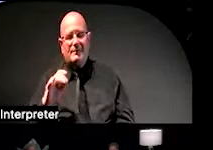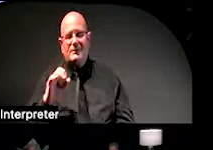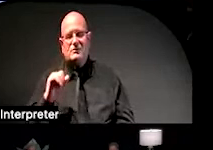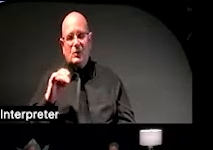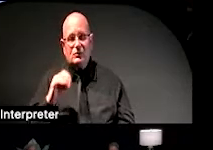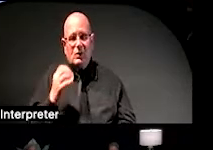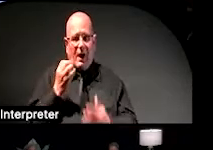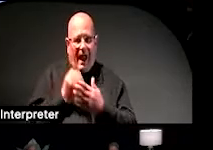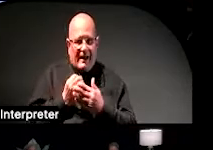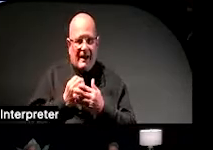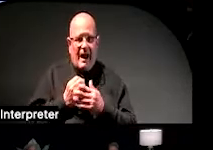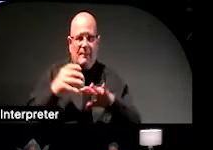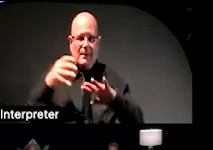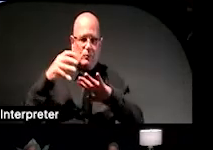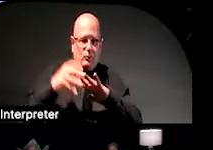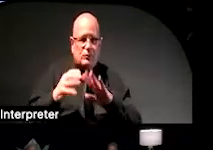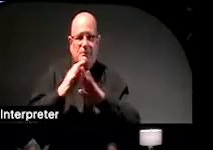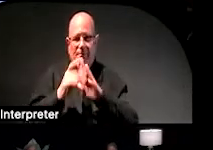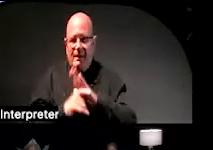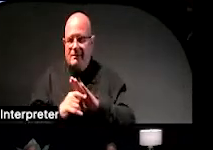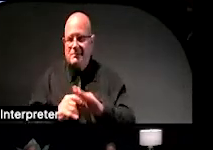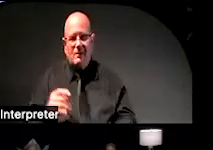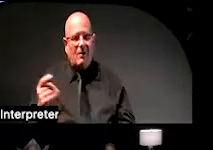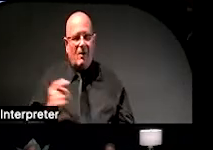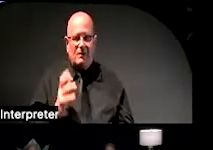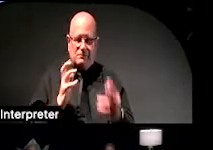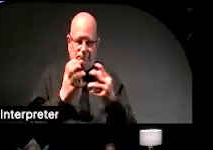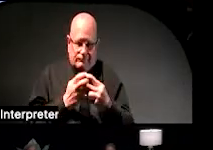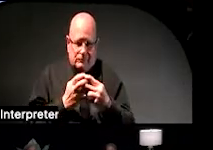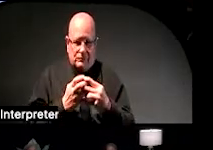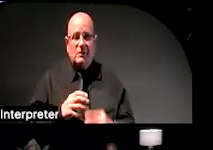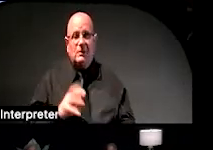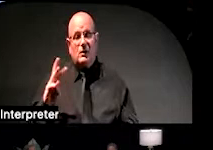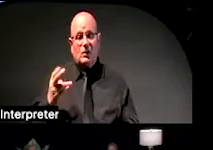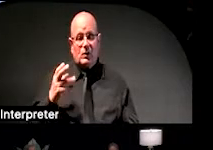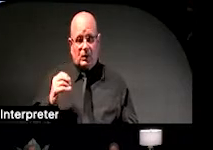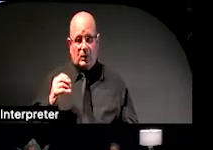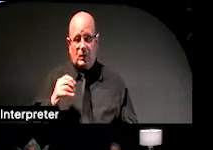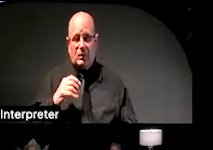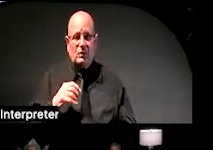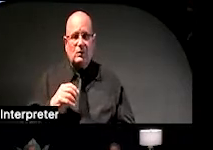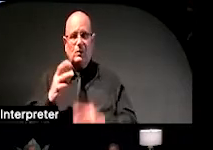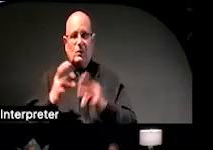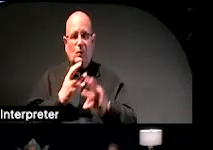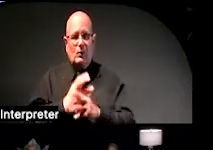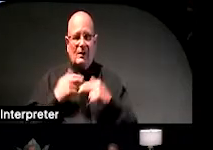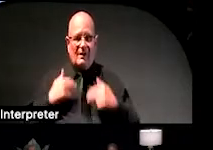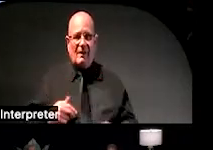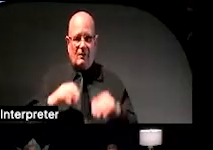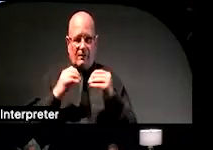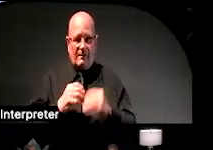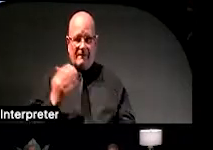always is that intersectionality. And so according to the World Health Organization, about 15% of